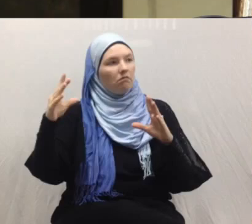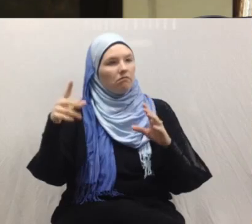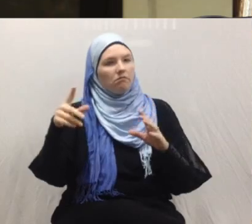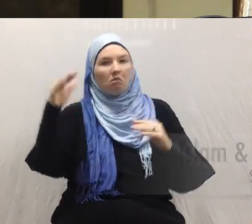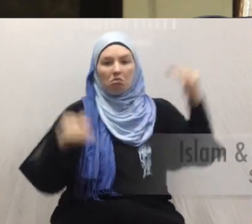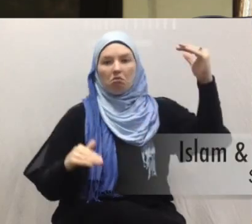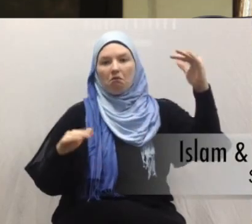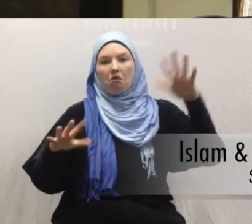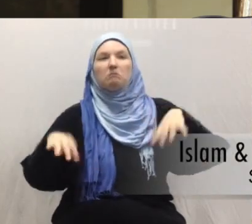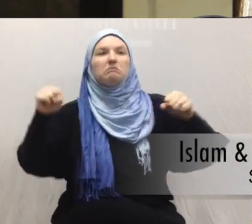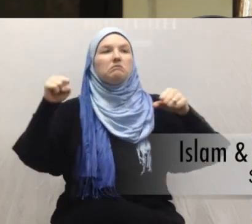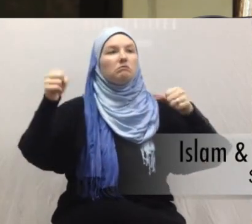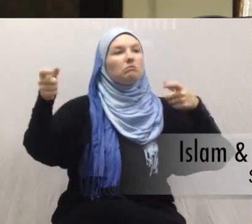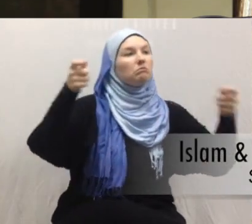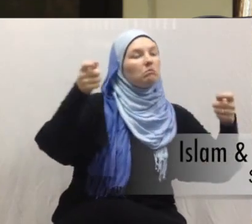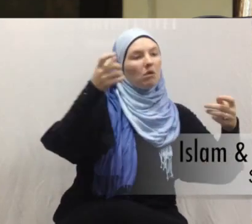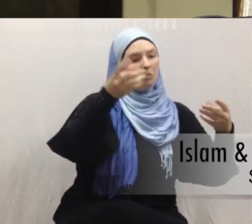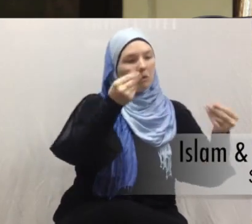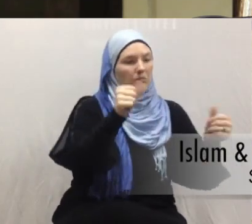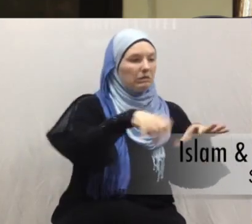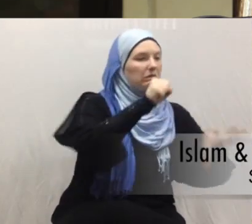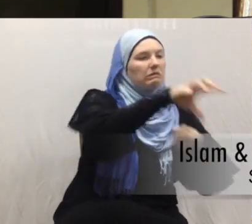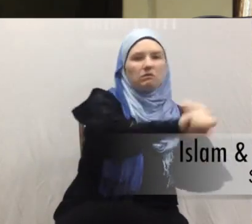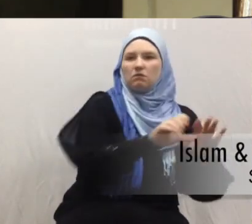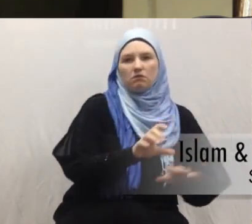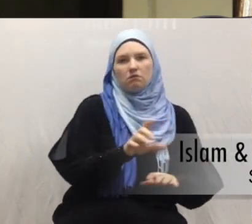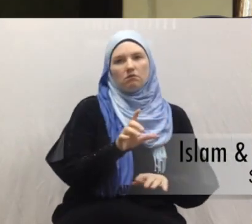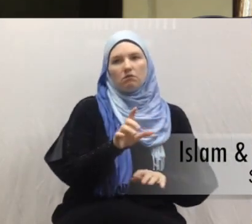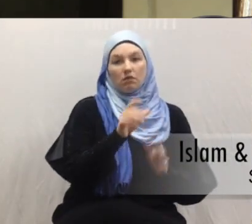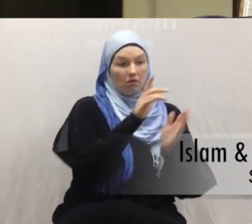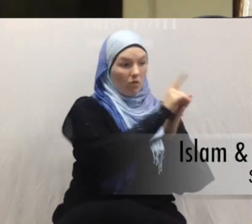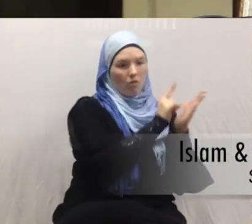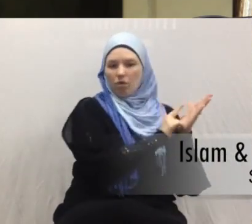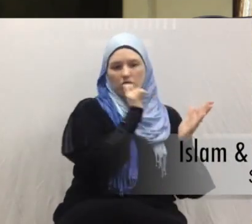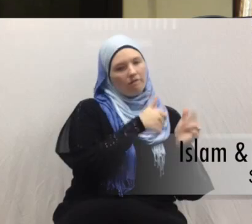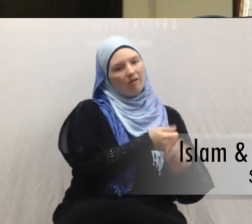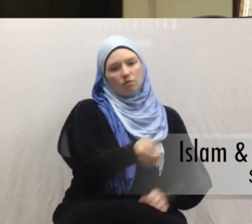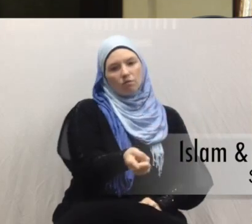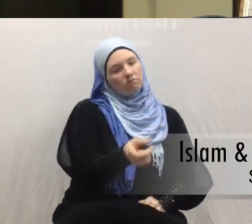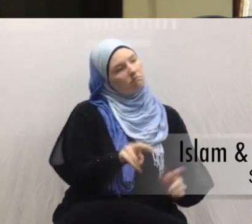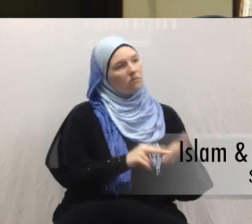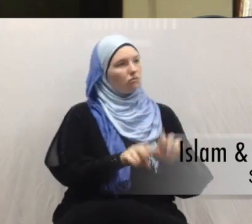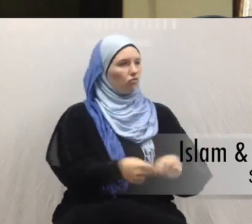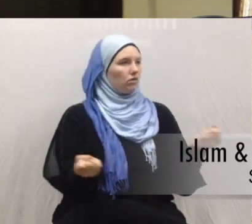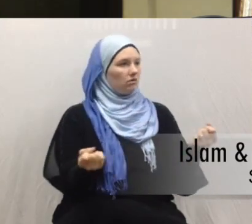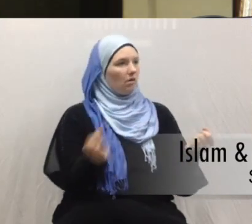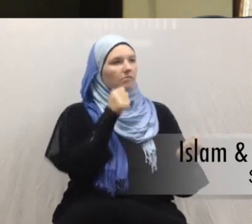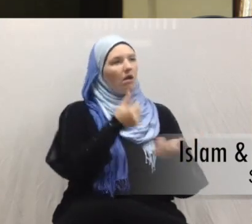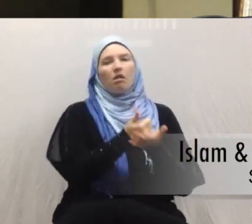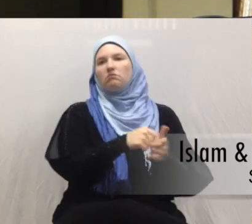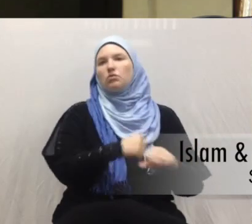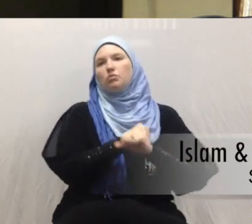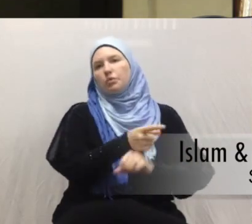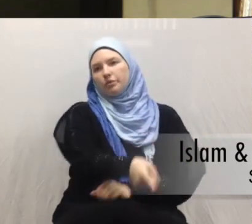take positions or properties of others. So this, as you could see, is the text of